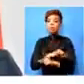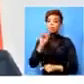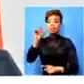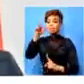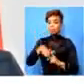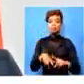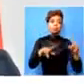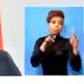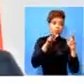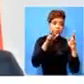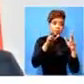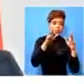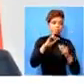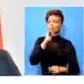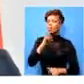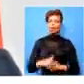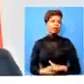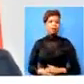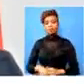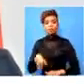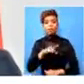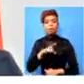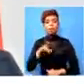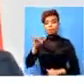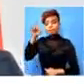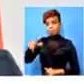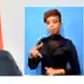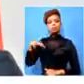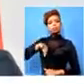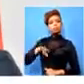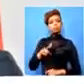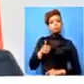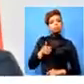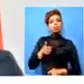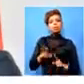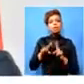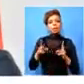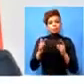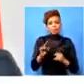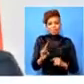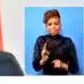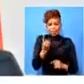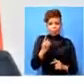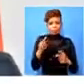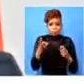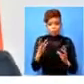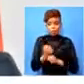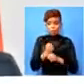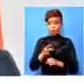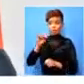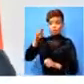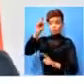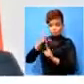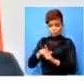how that person is accumulating wealth. So the only way you can make that person listen is to conduct a